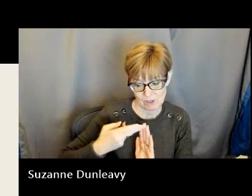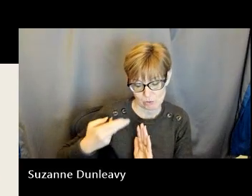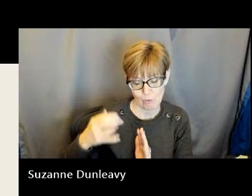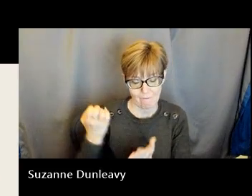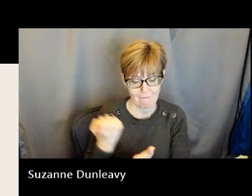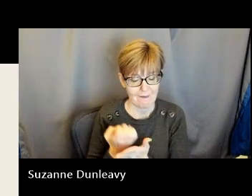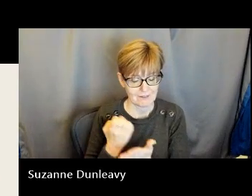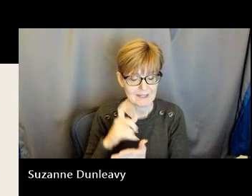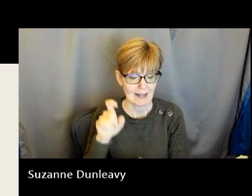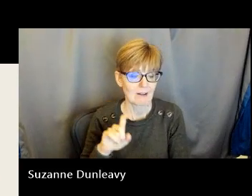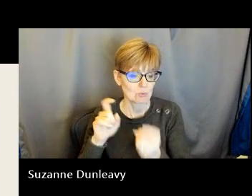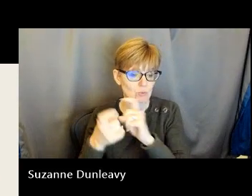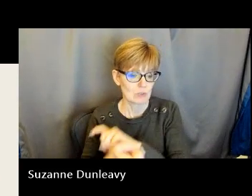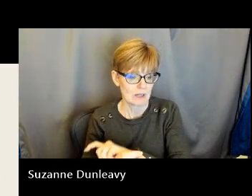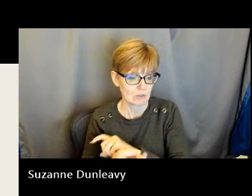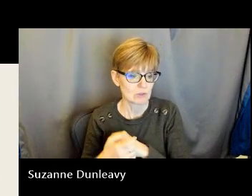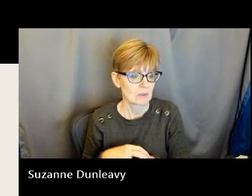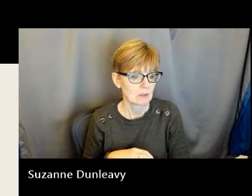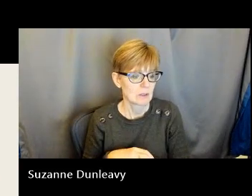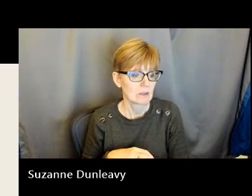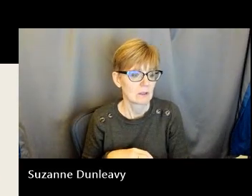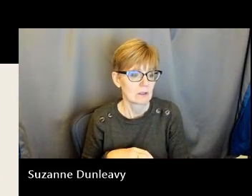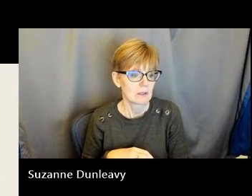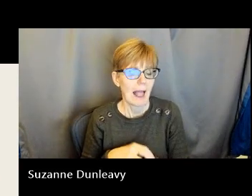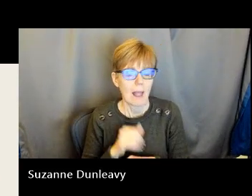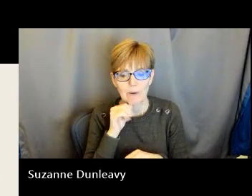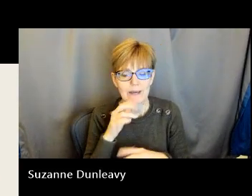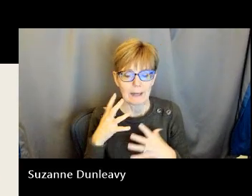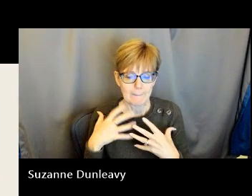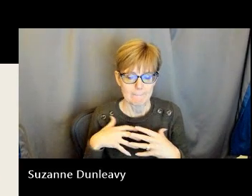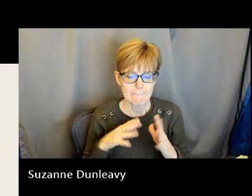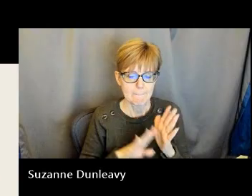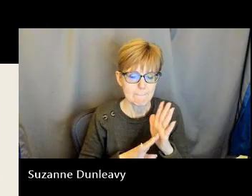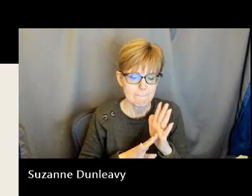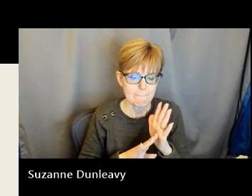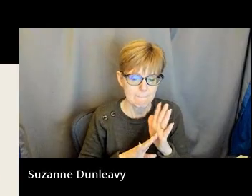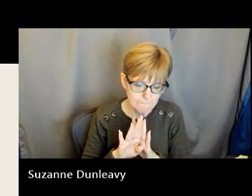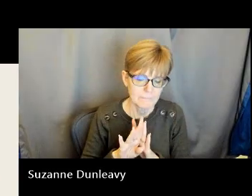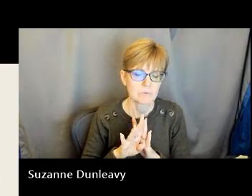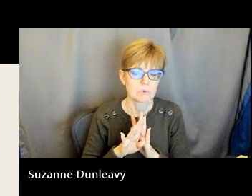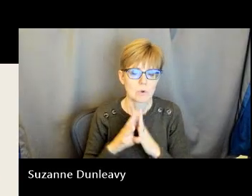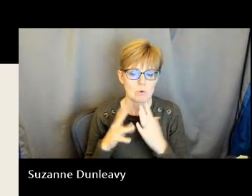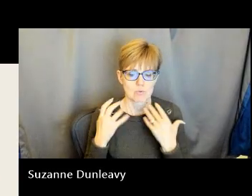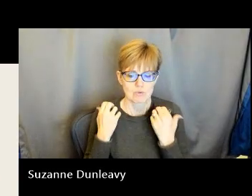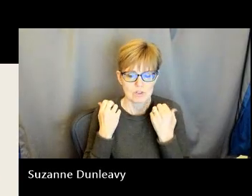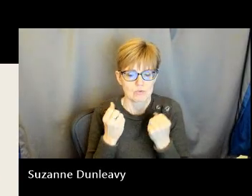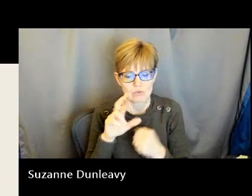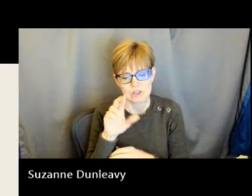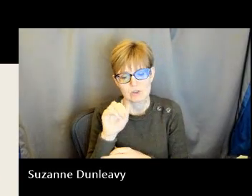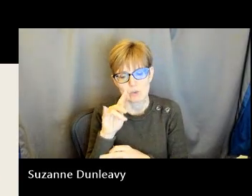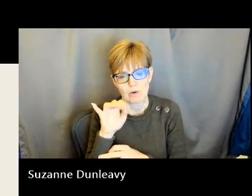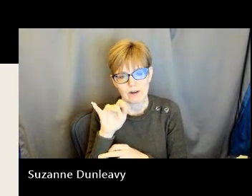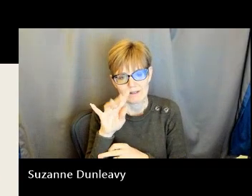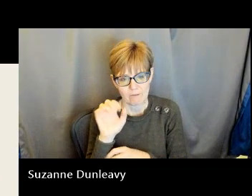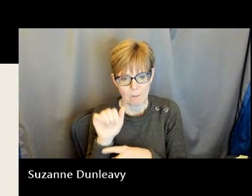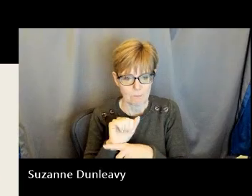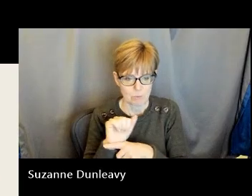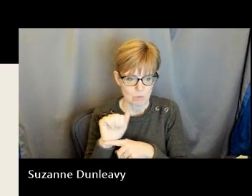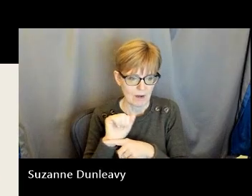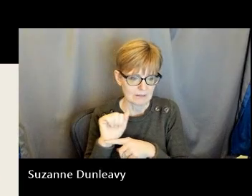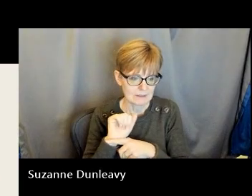in healing and repair and restorative practices, reparative investment in communities that have been harmed by past traumas,